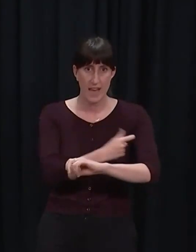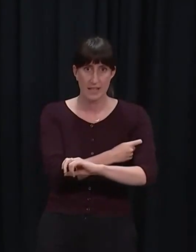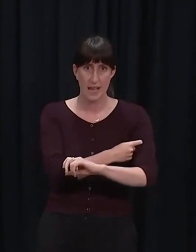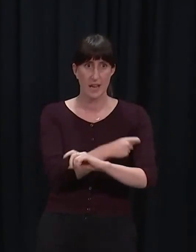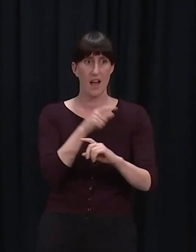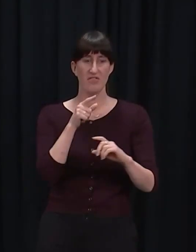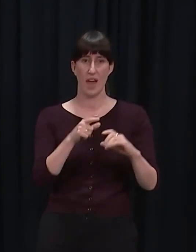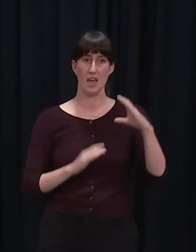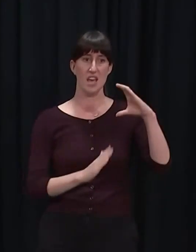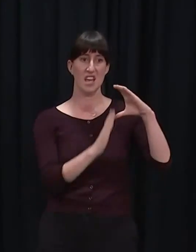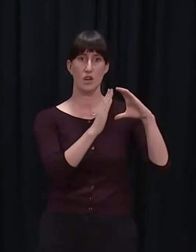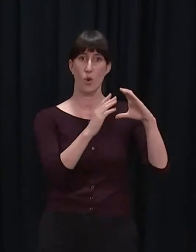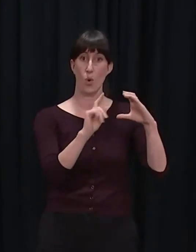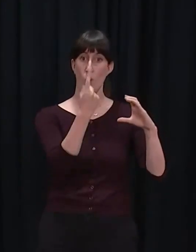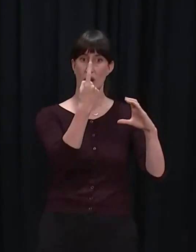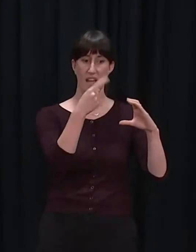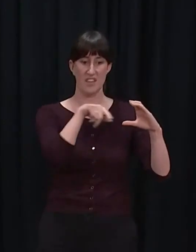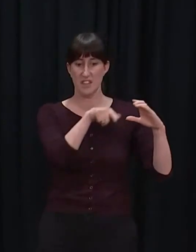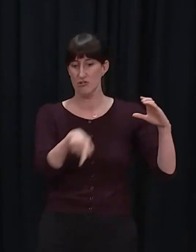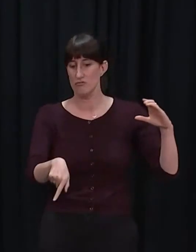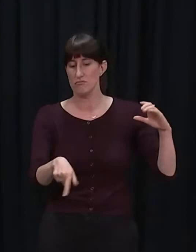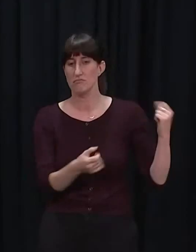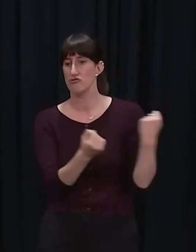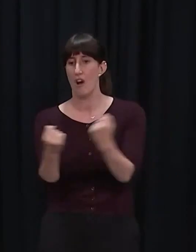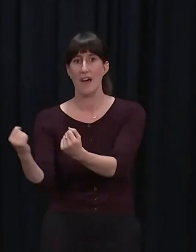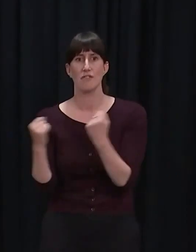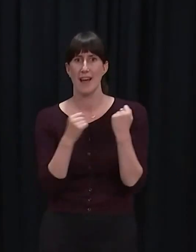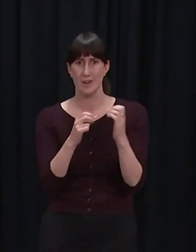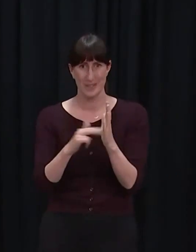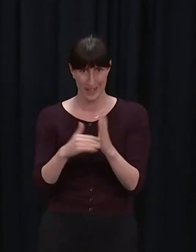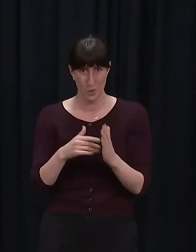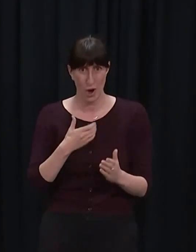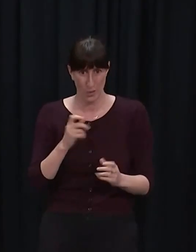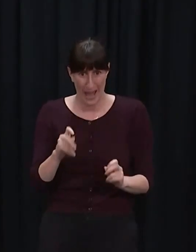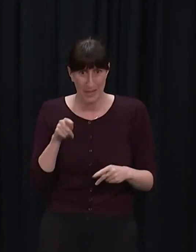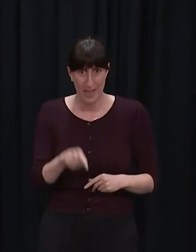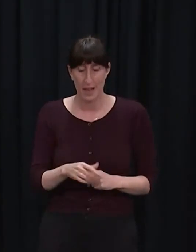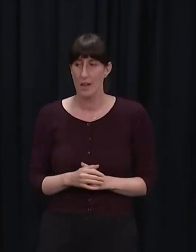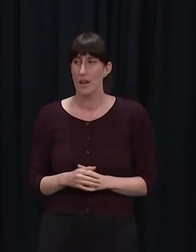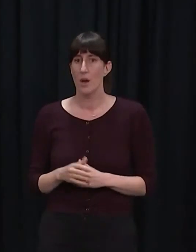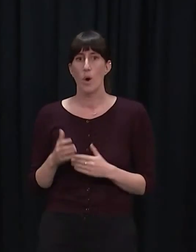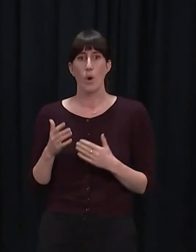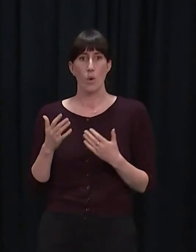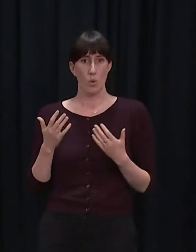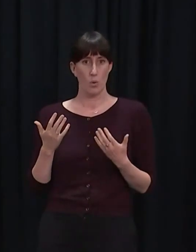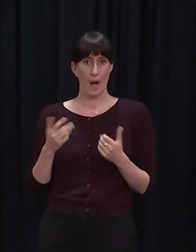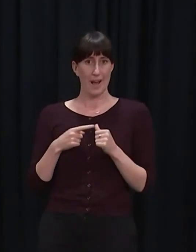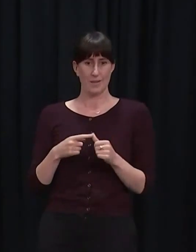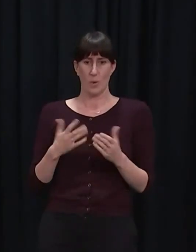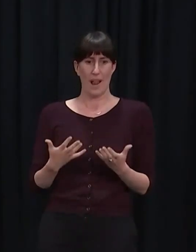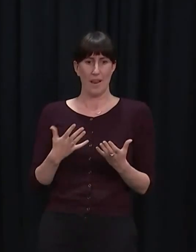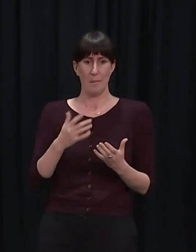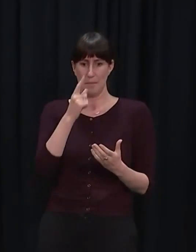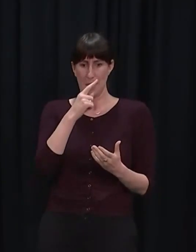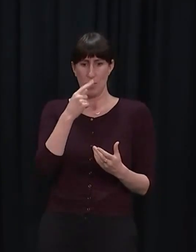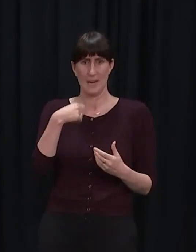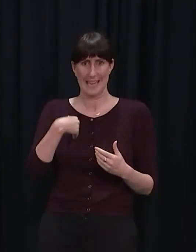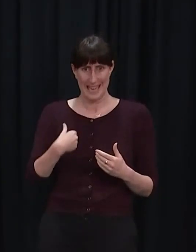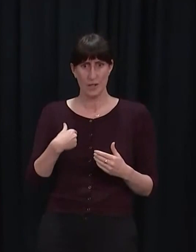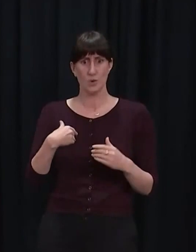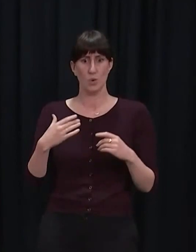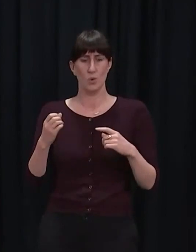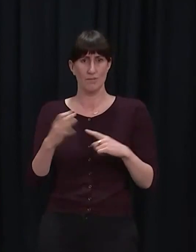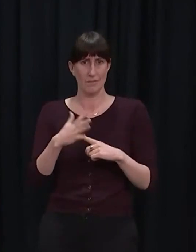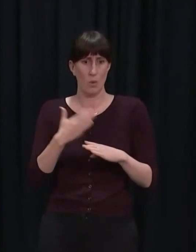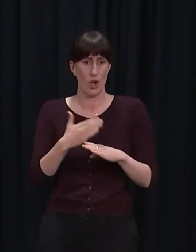we have to accept that we still need to keep the country moving. We still need to supply people with food, for example, and that does mean that we need people travelling in and out of